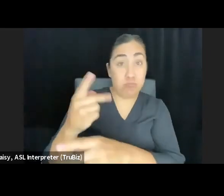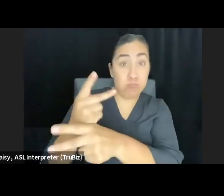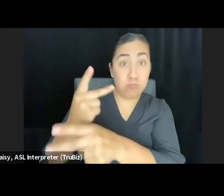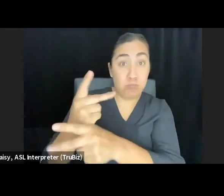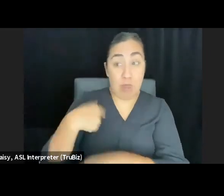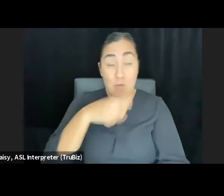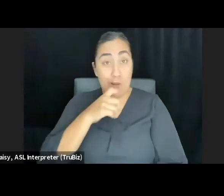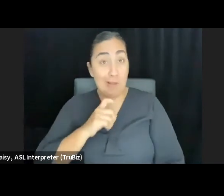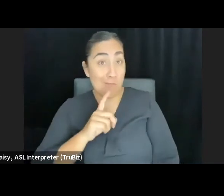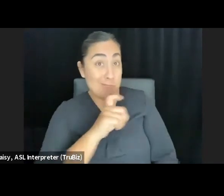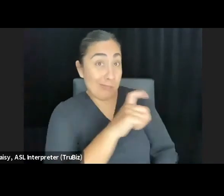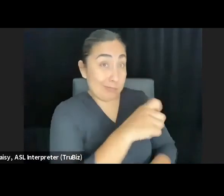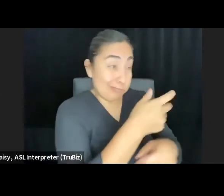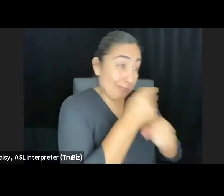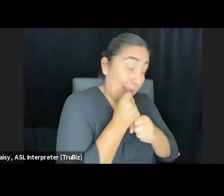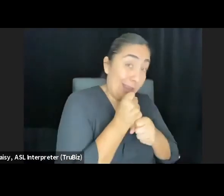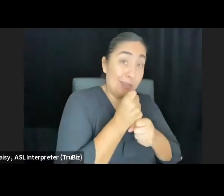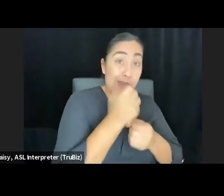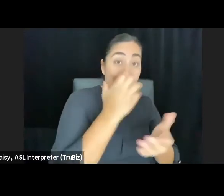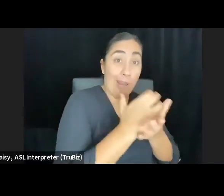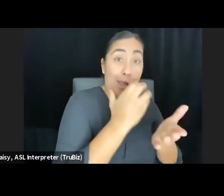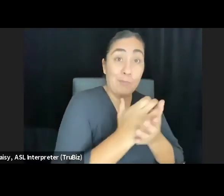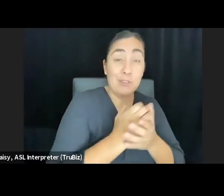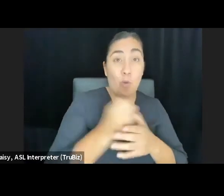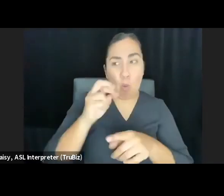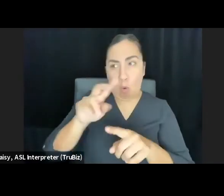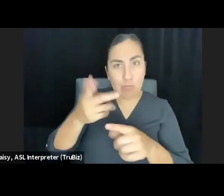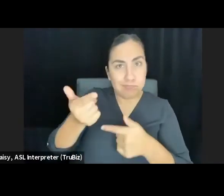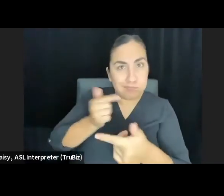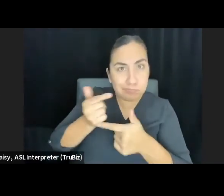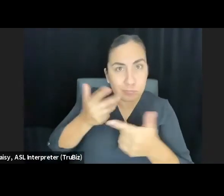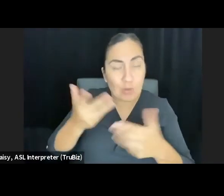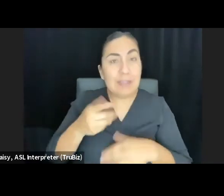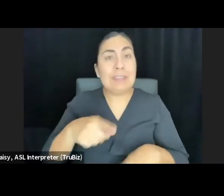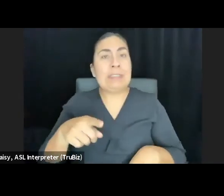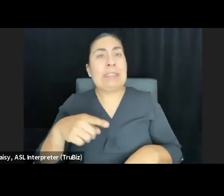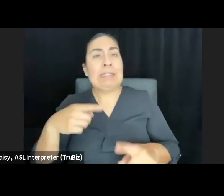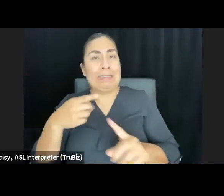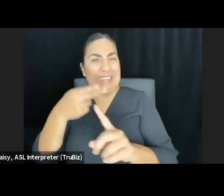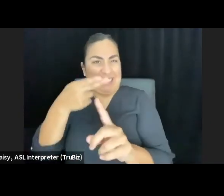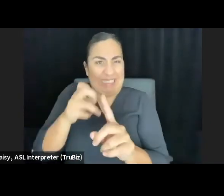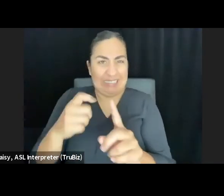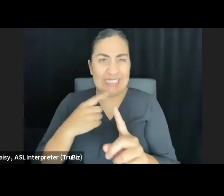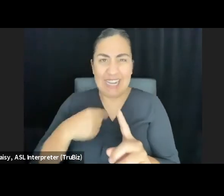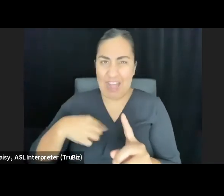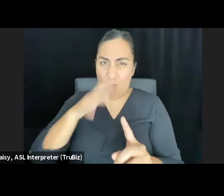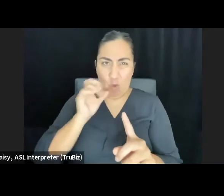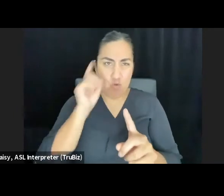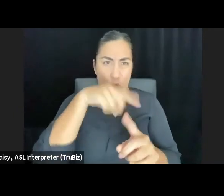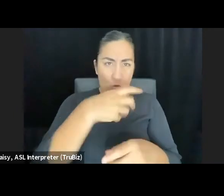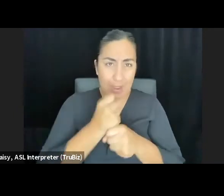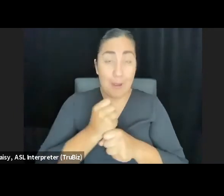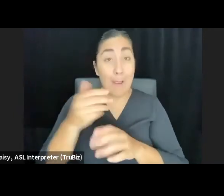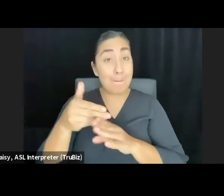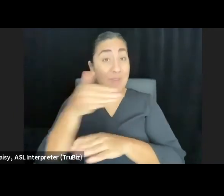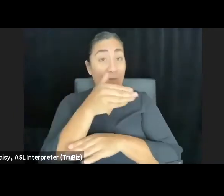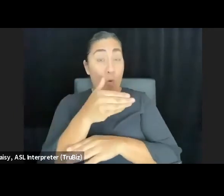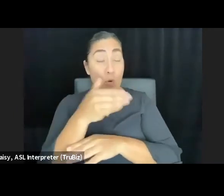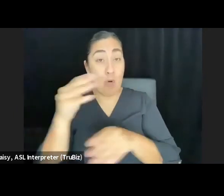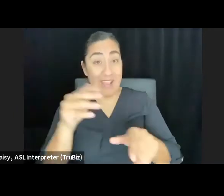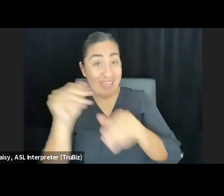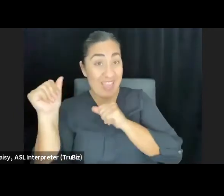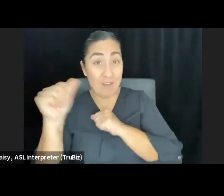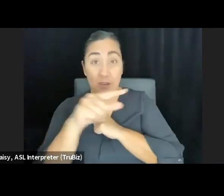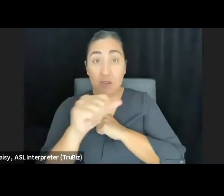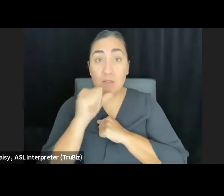do you want me to do that and you get the cups? He goes, I'll go get them. Well, just before we left, he hadn't seen Native Nation yet. He hadn't been to the